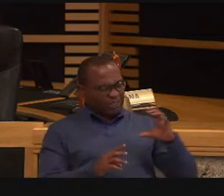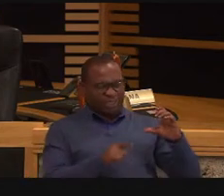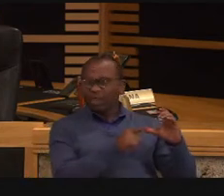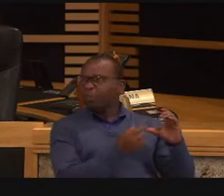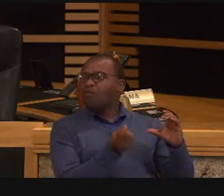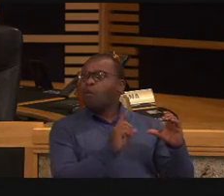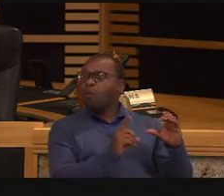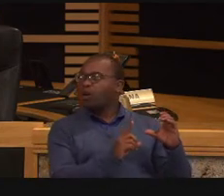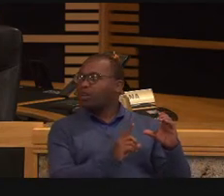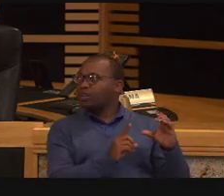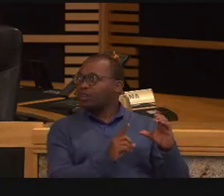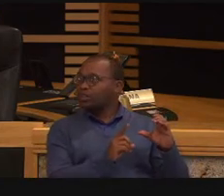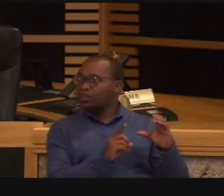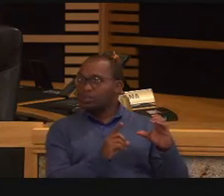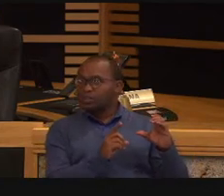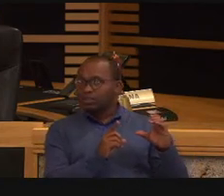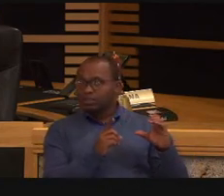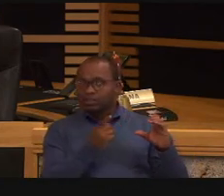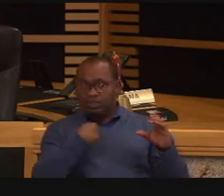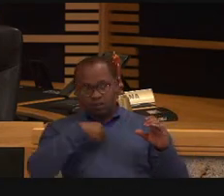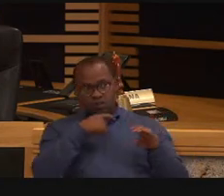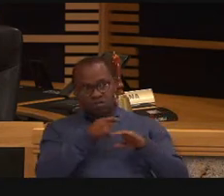by our friends on the left,